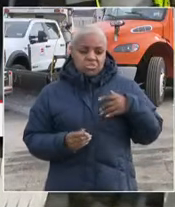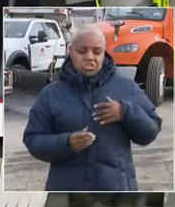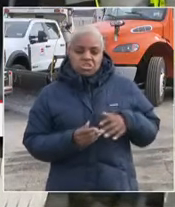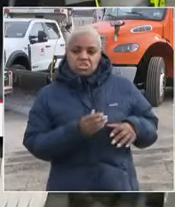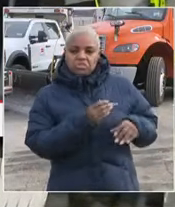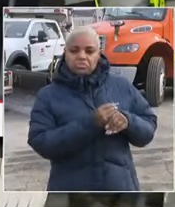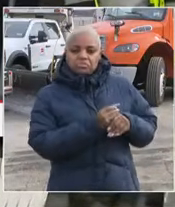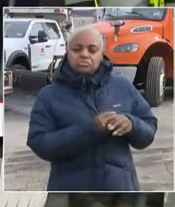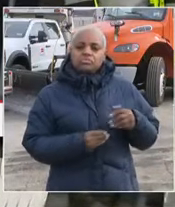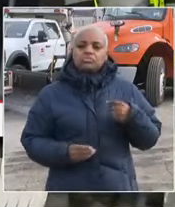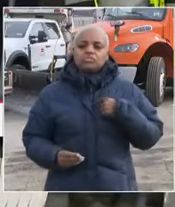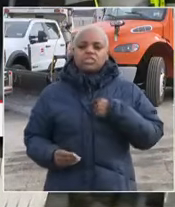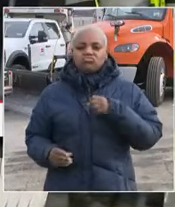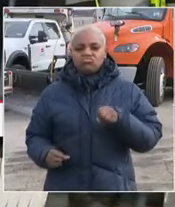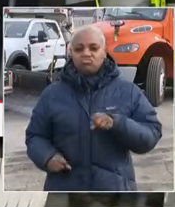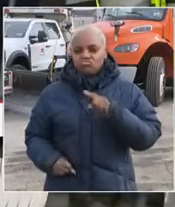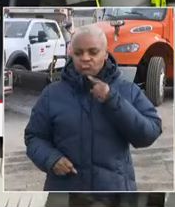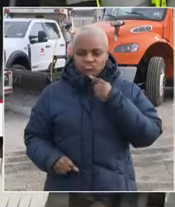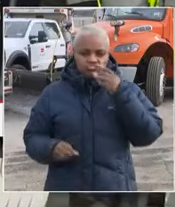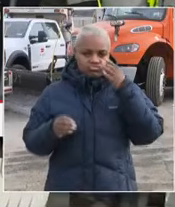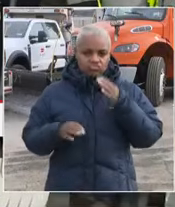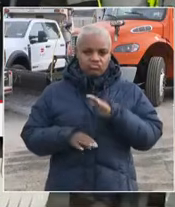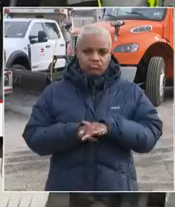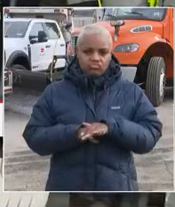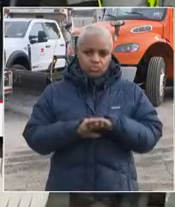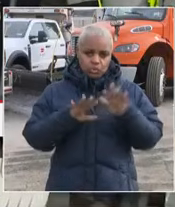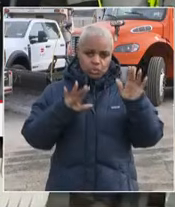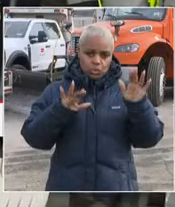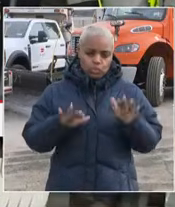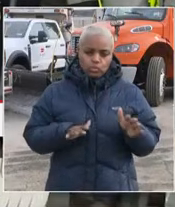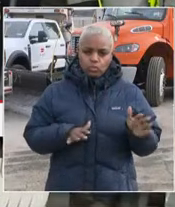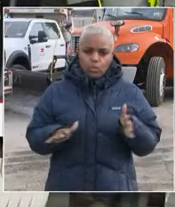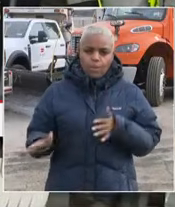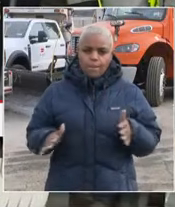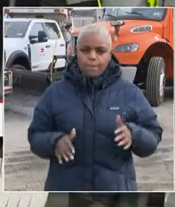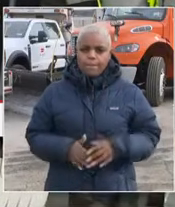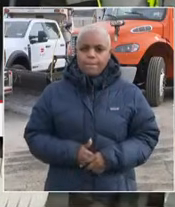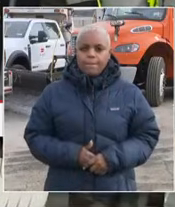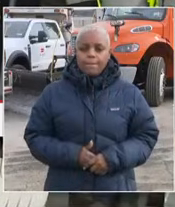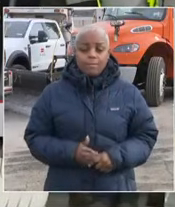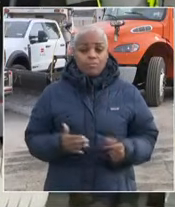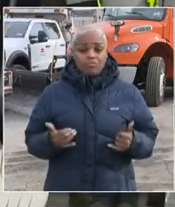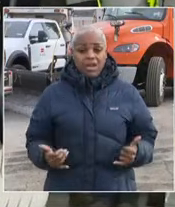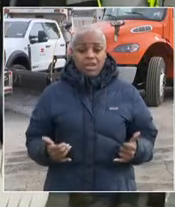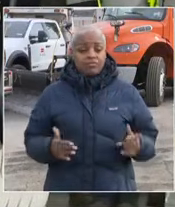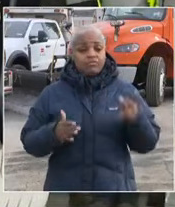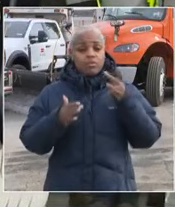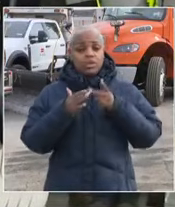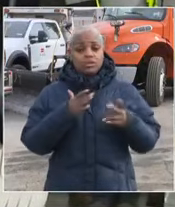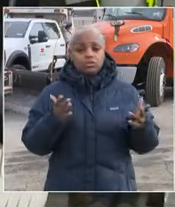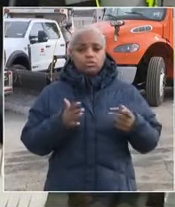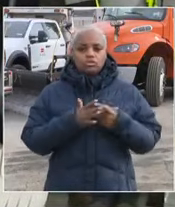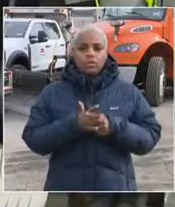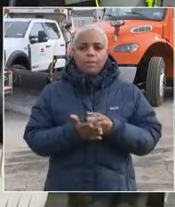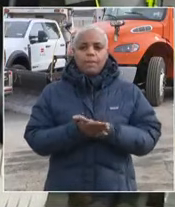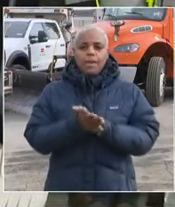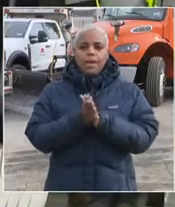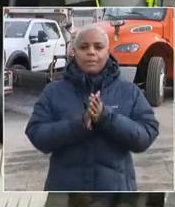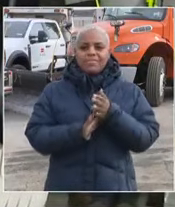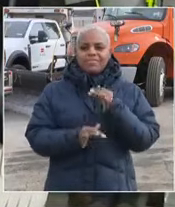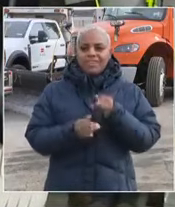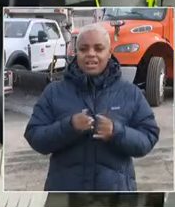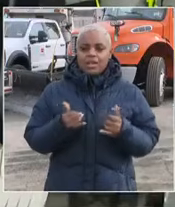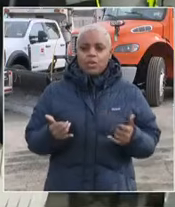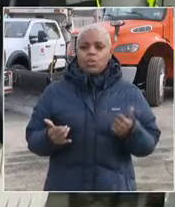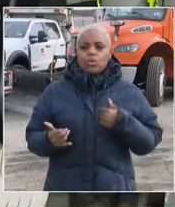very serious. The forecast is starting to firm up, so we have a better idea on what to expect in terms of snowfall. DPW